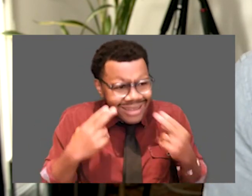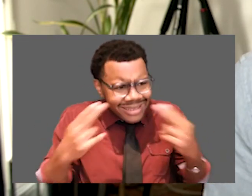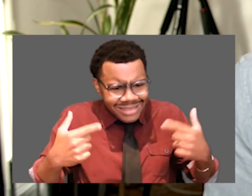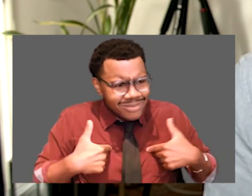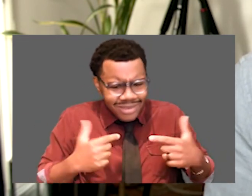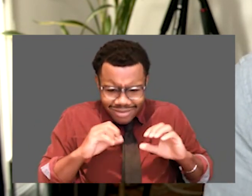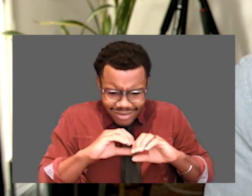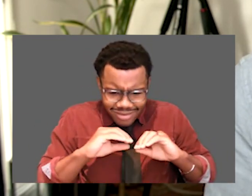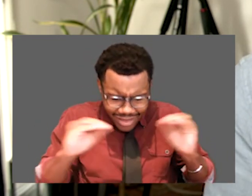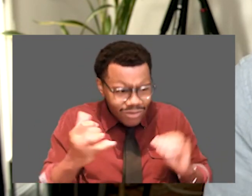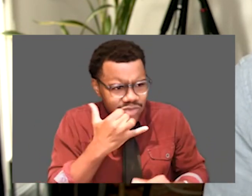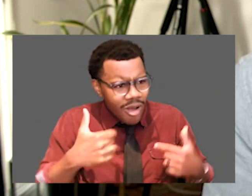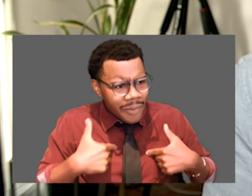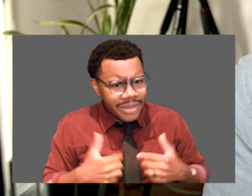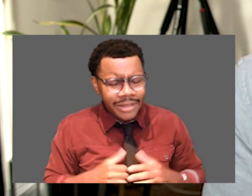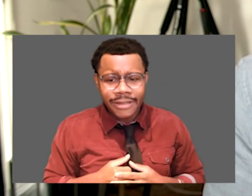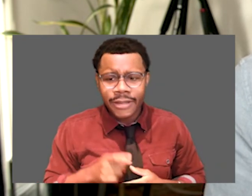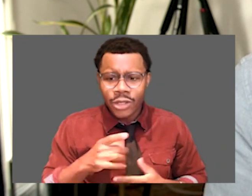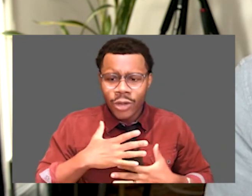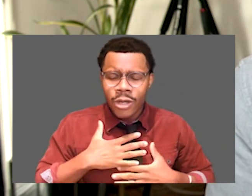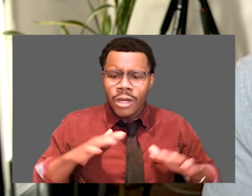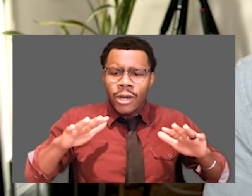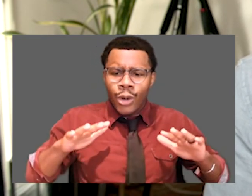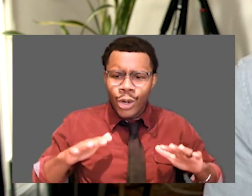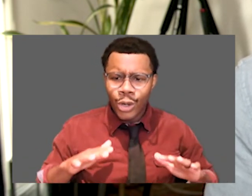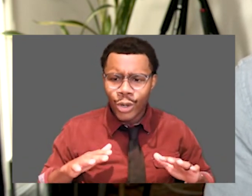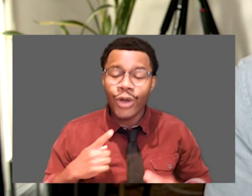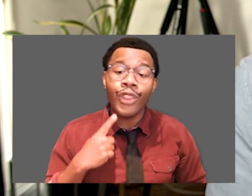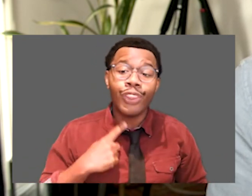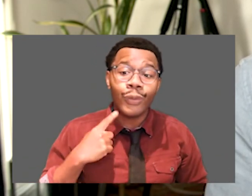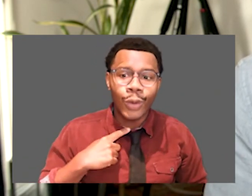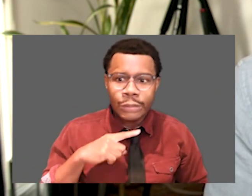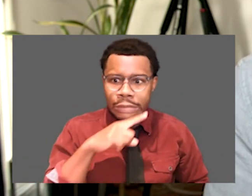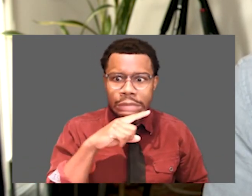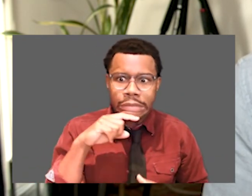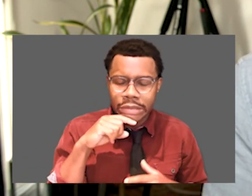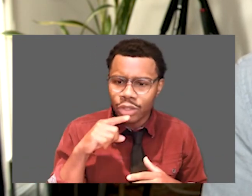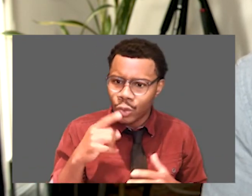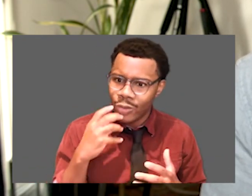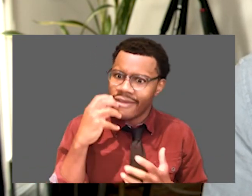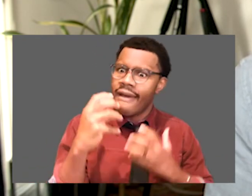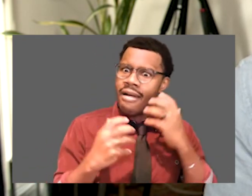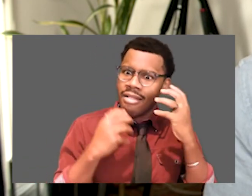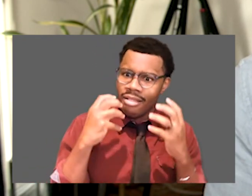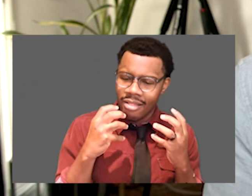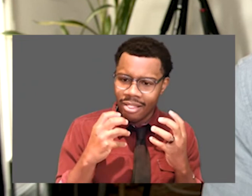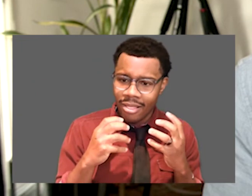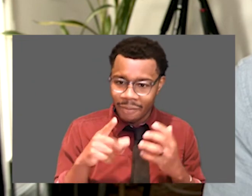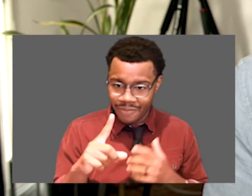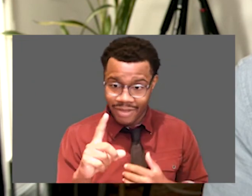Whew. You take a breath. Your throat is parched and you realize you were yelling. You ask your